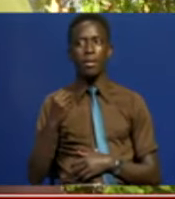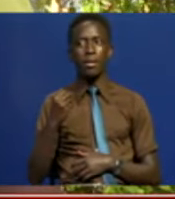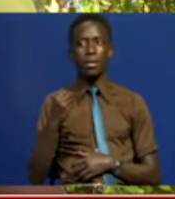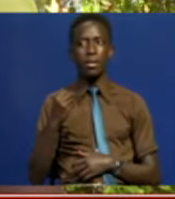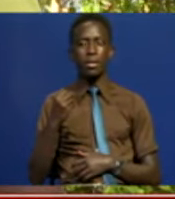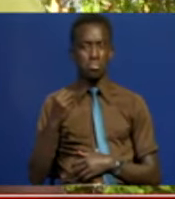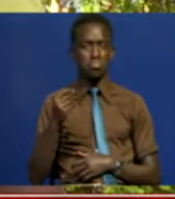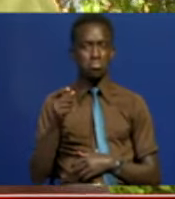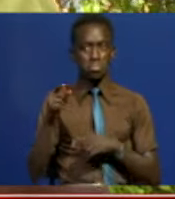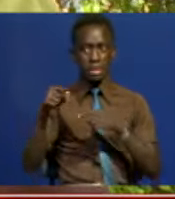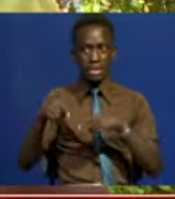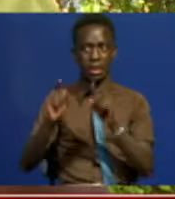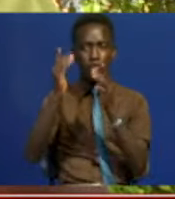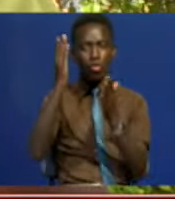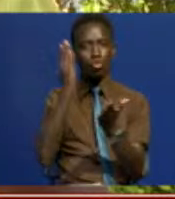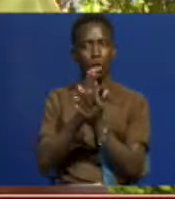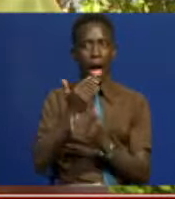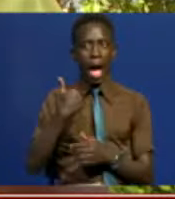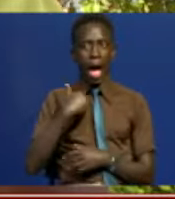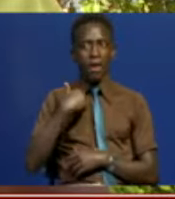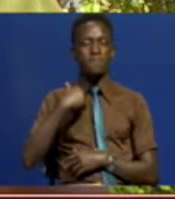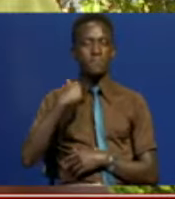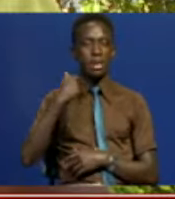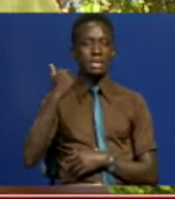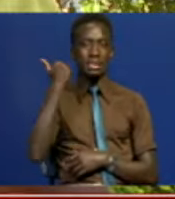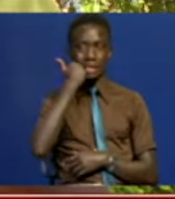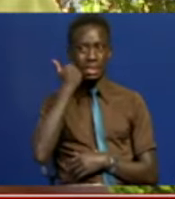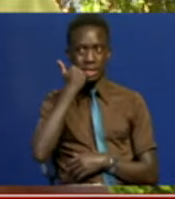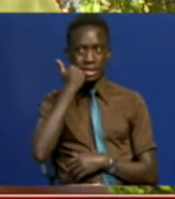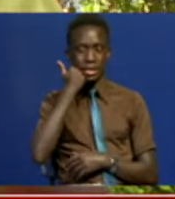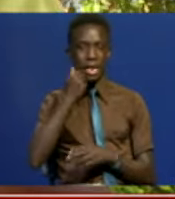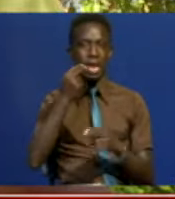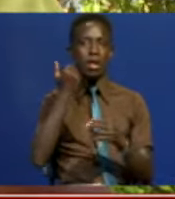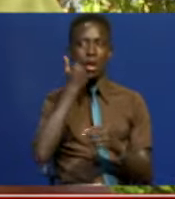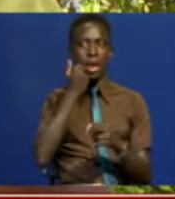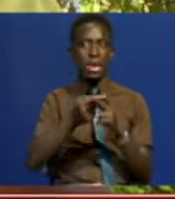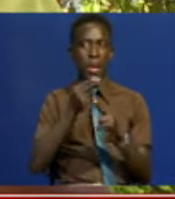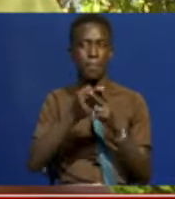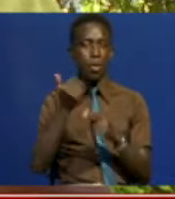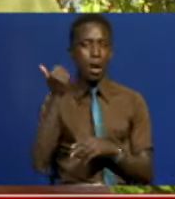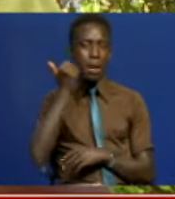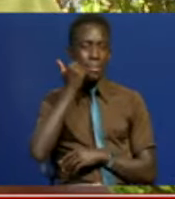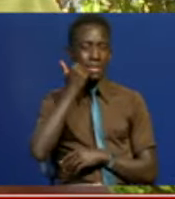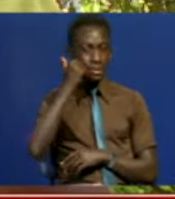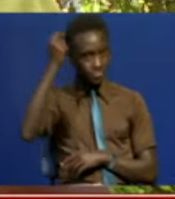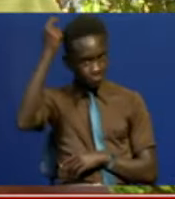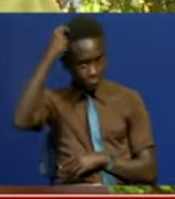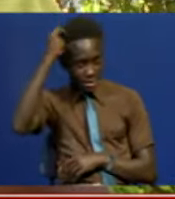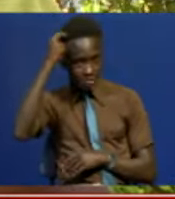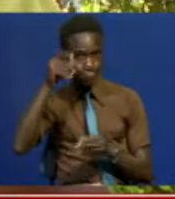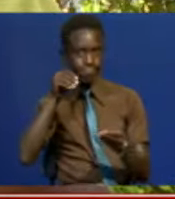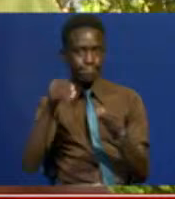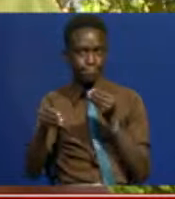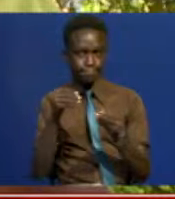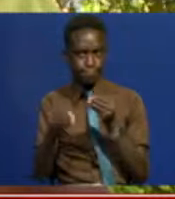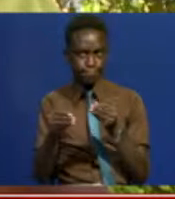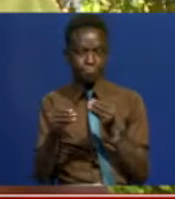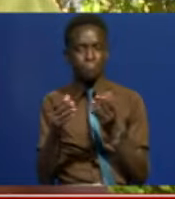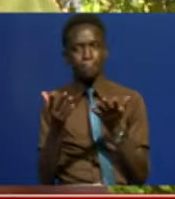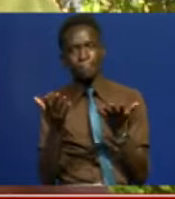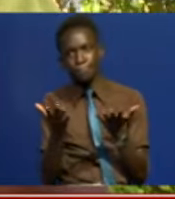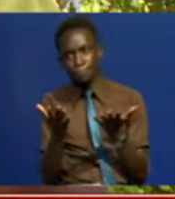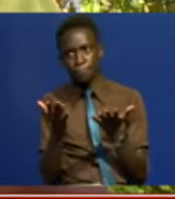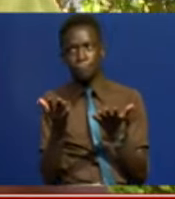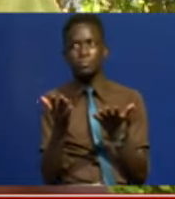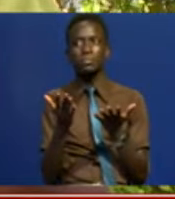himself because he's sick. He suffers from a condition known as schizophrenia, which is a mental disability. So most of the time,